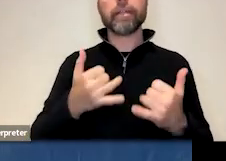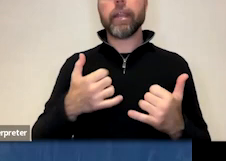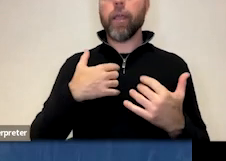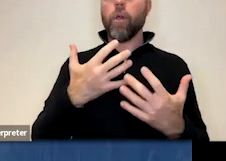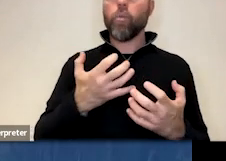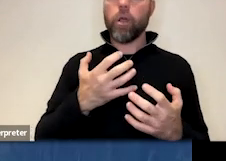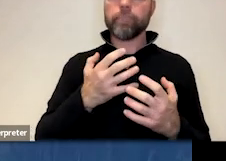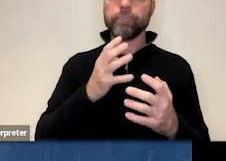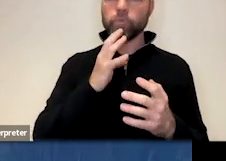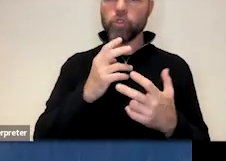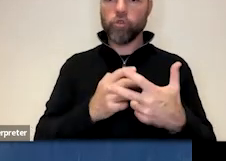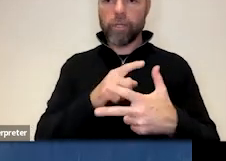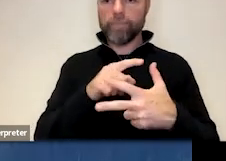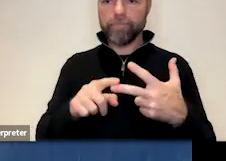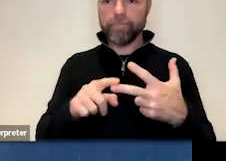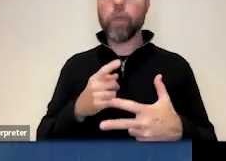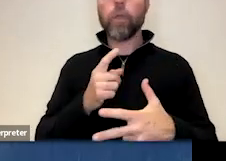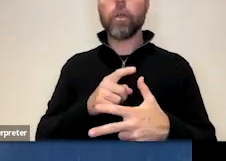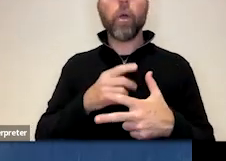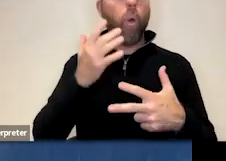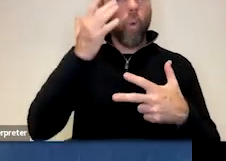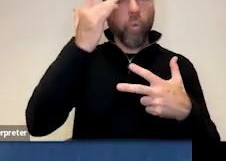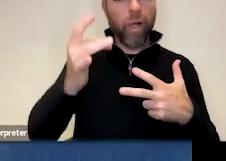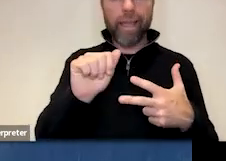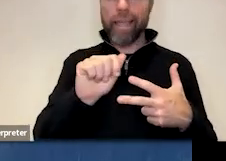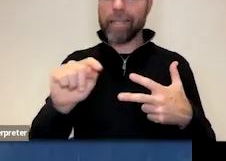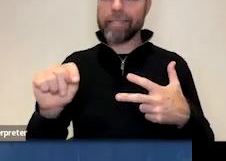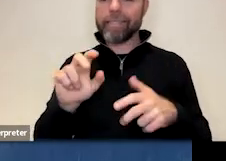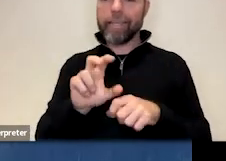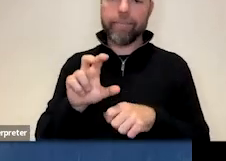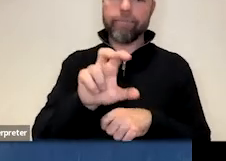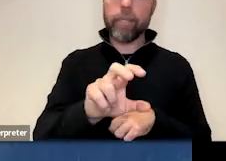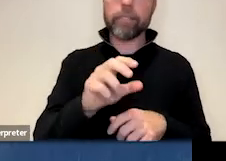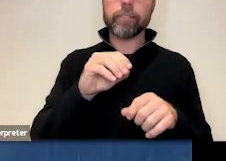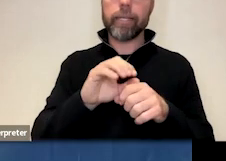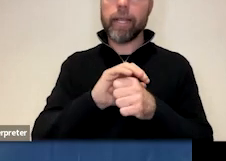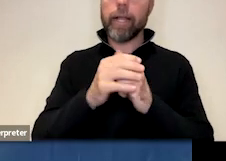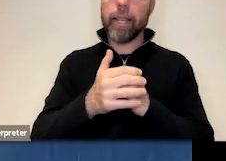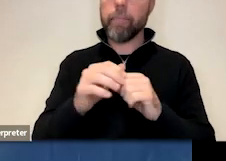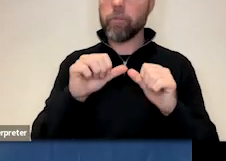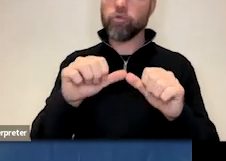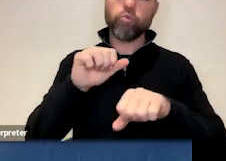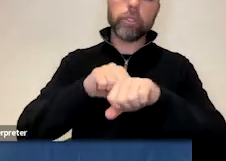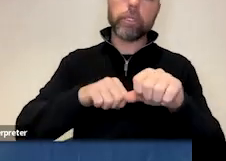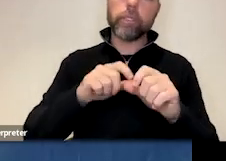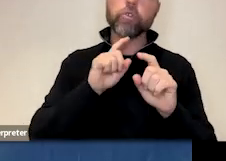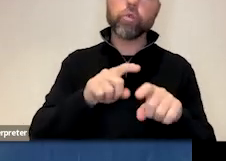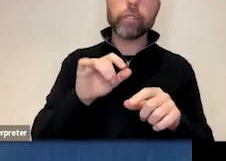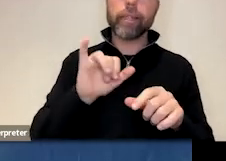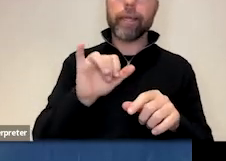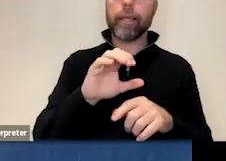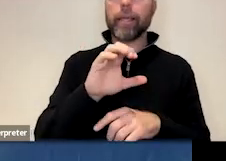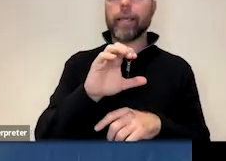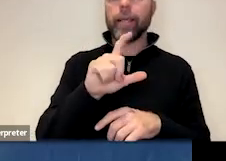things. One, why is AT&T investing in climate resilience solutions like the Climate Risk and